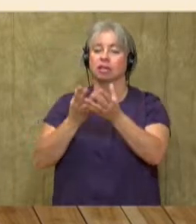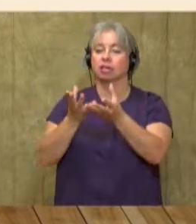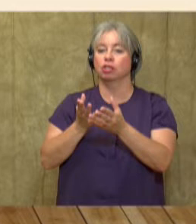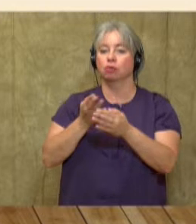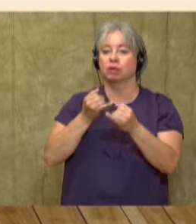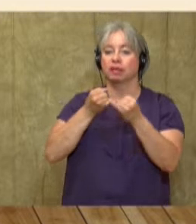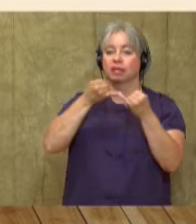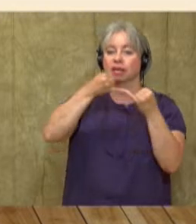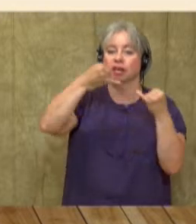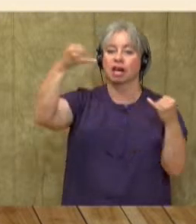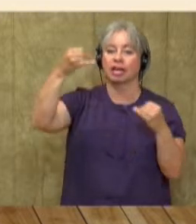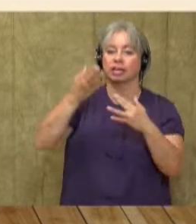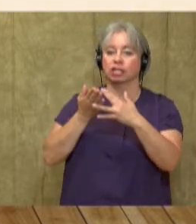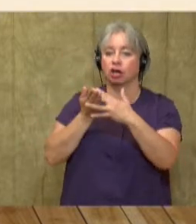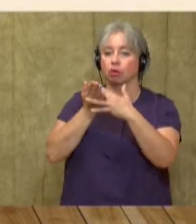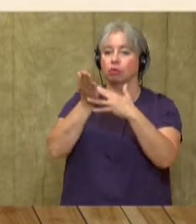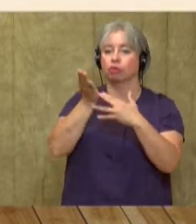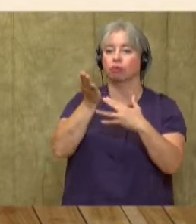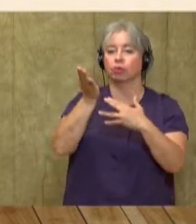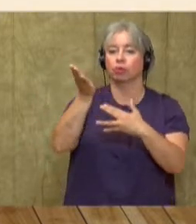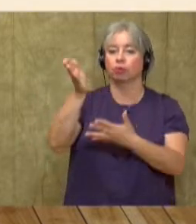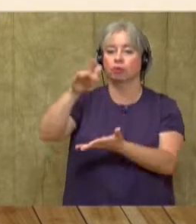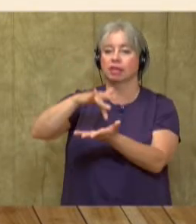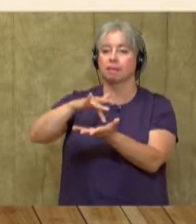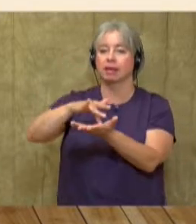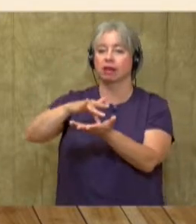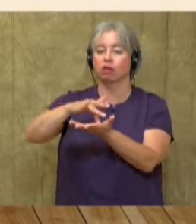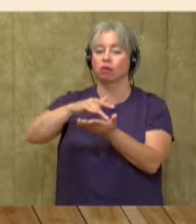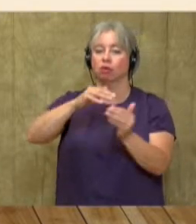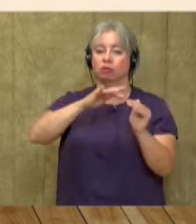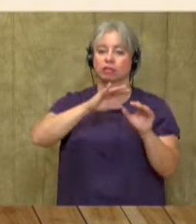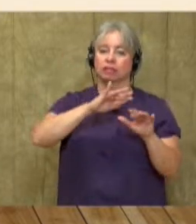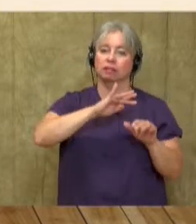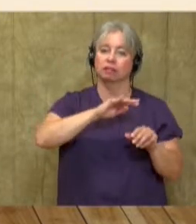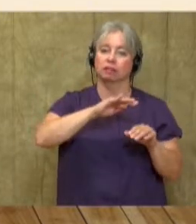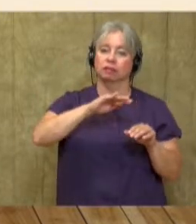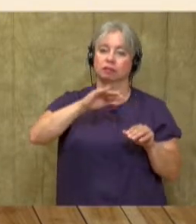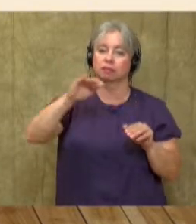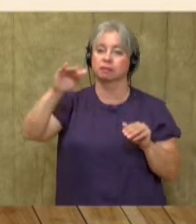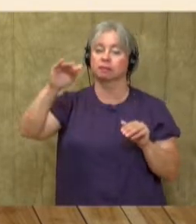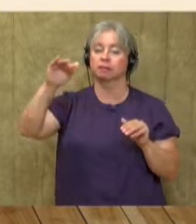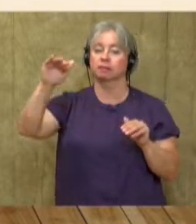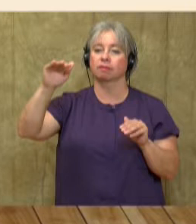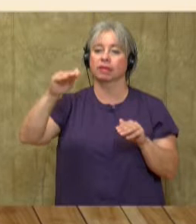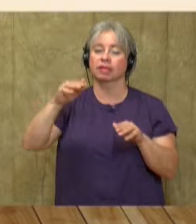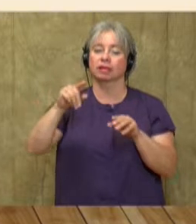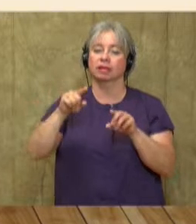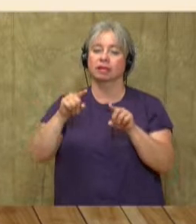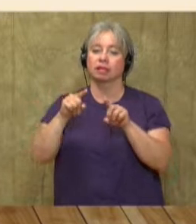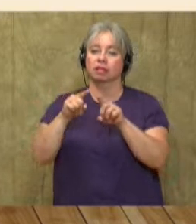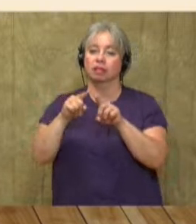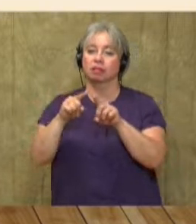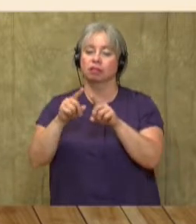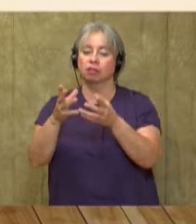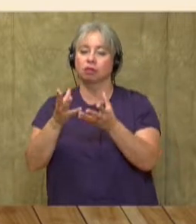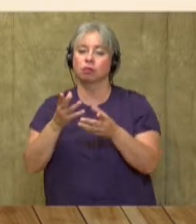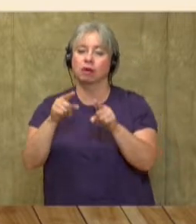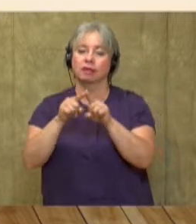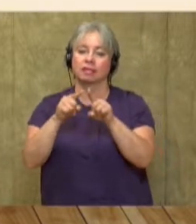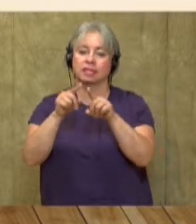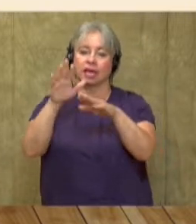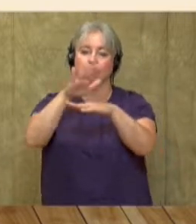the middle. And approximately the same amount of data that's above the line, you also want it to be below the